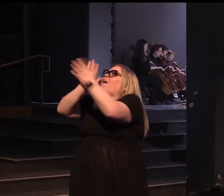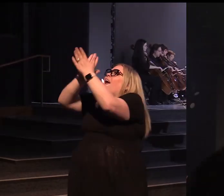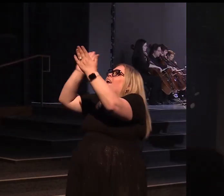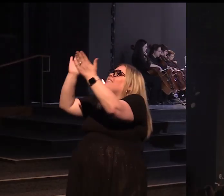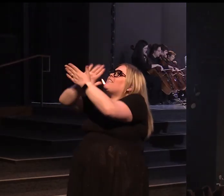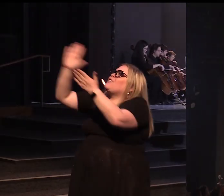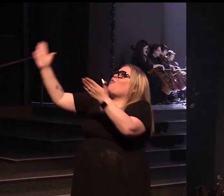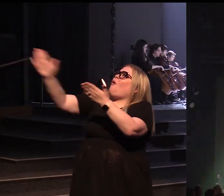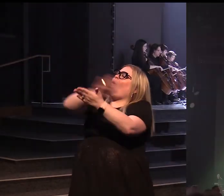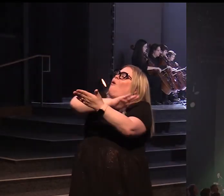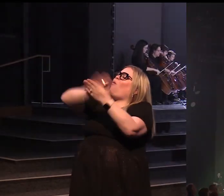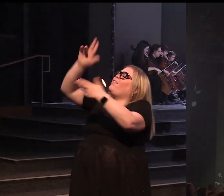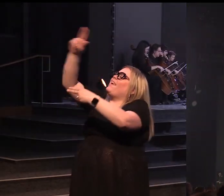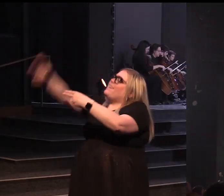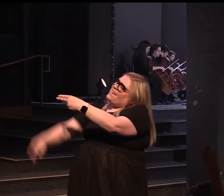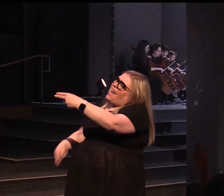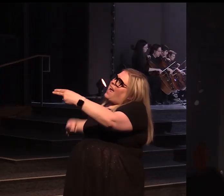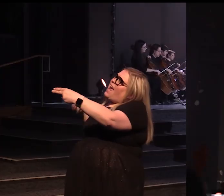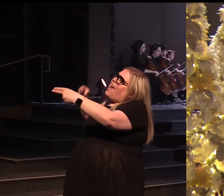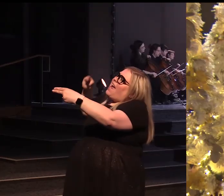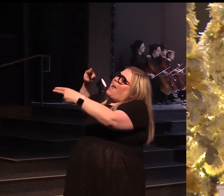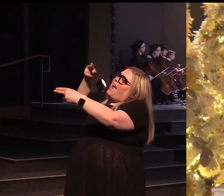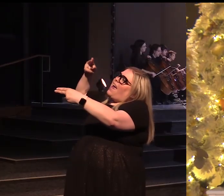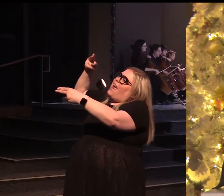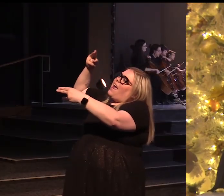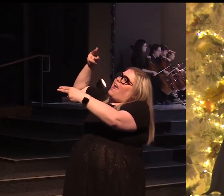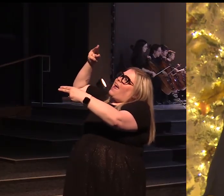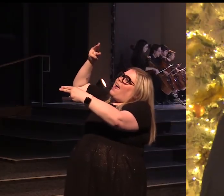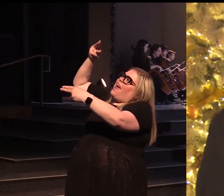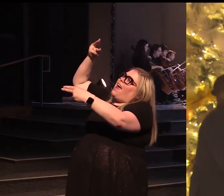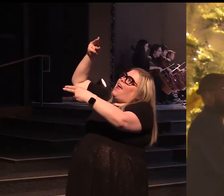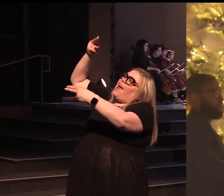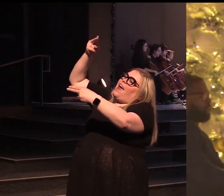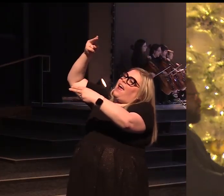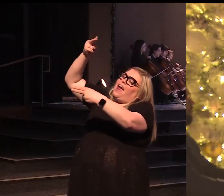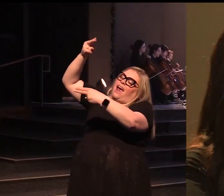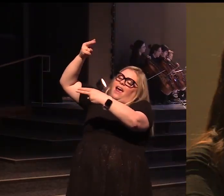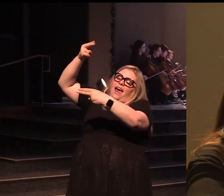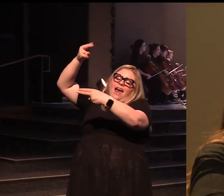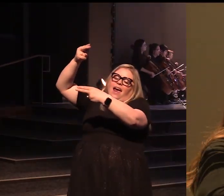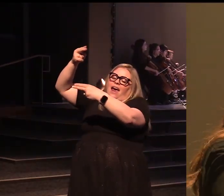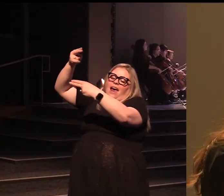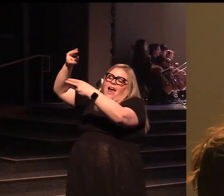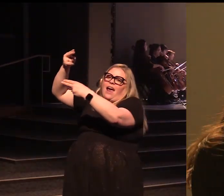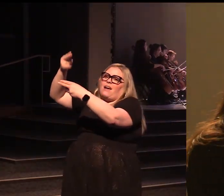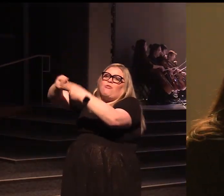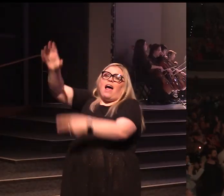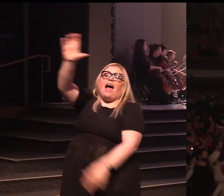Thank you.